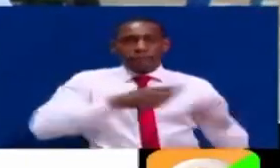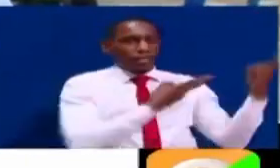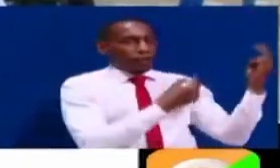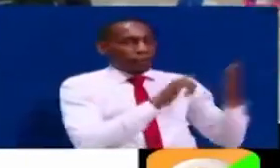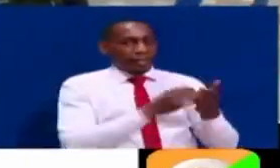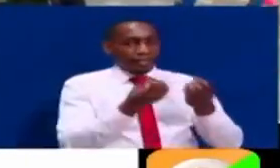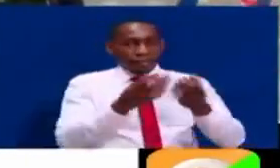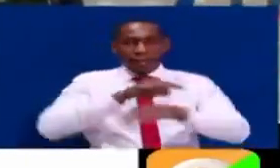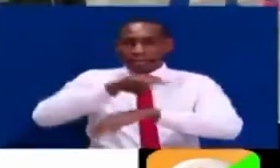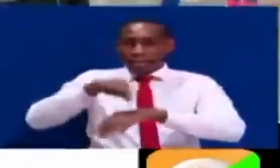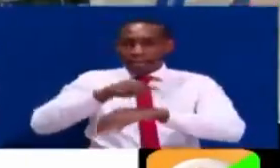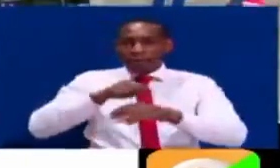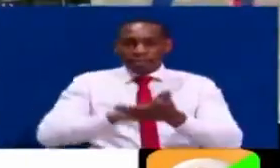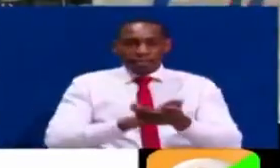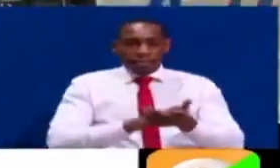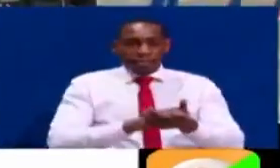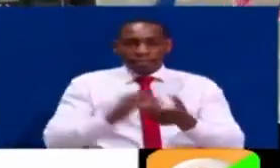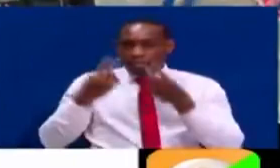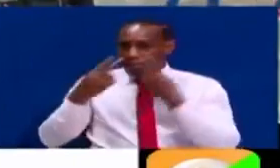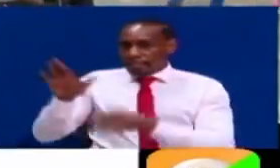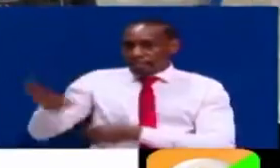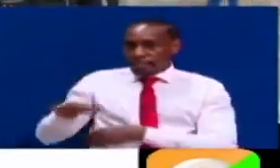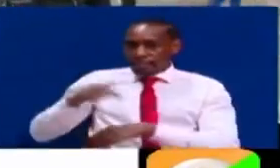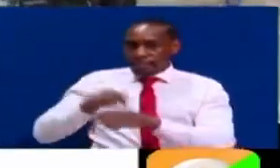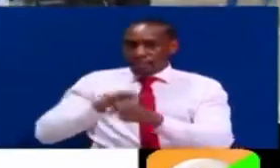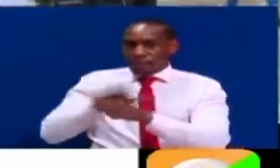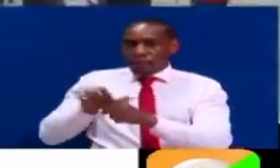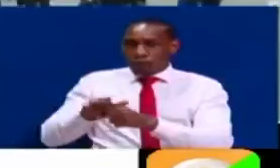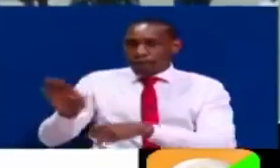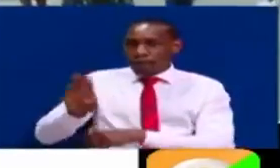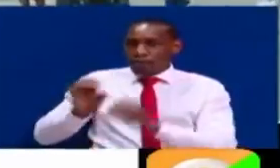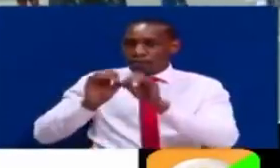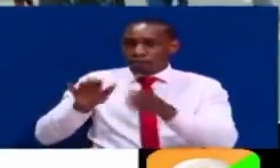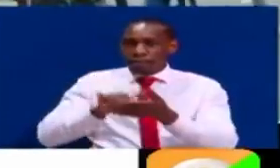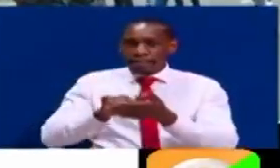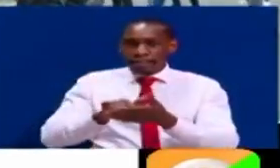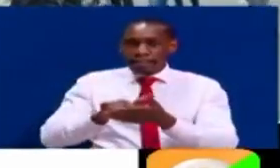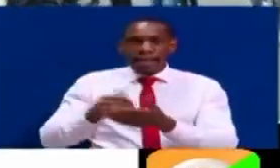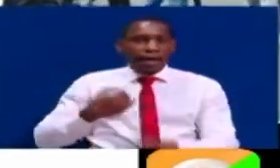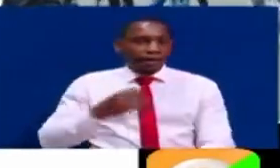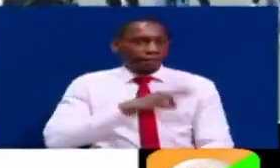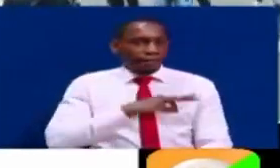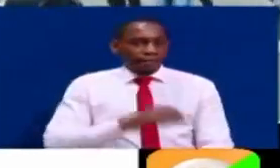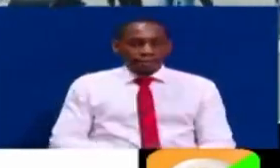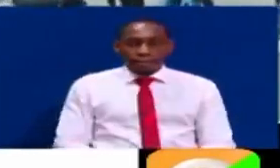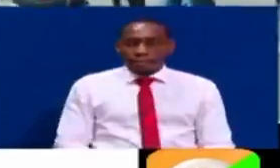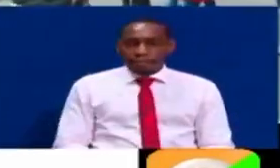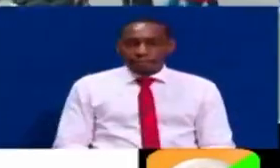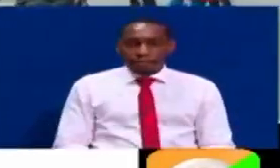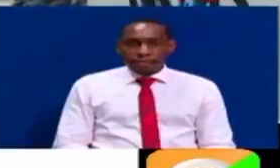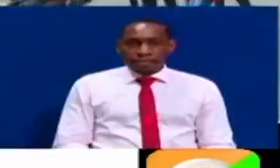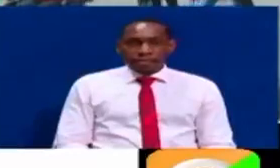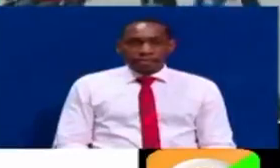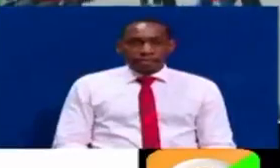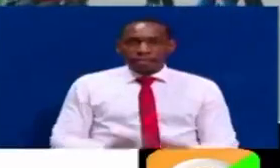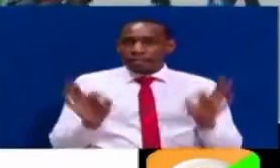that the many hours of grilling that we witnessed in parliament over the COVID-19 billions will yield something. Otherwise, I